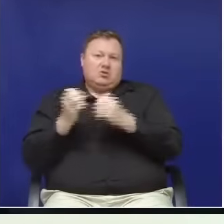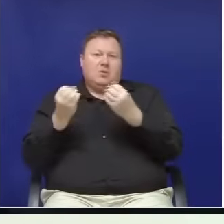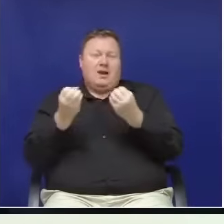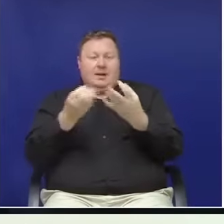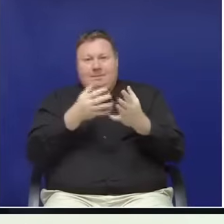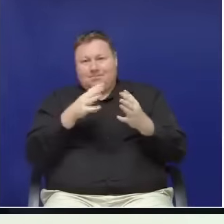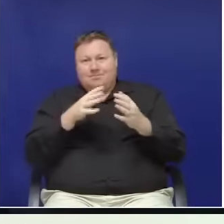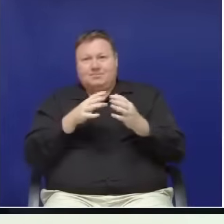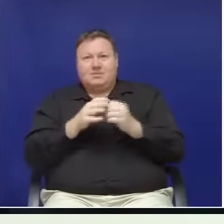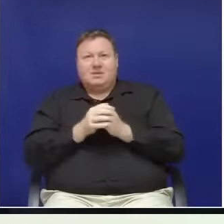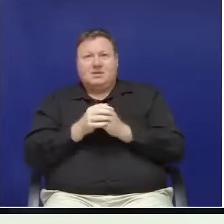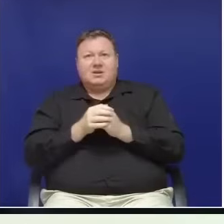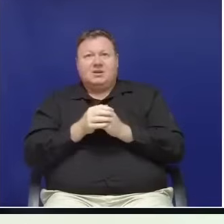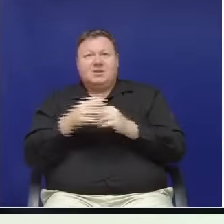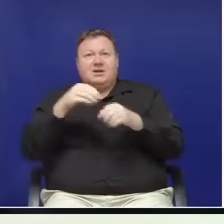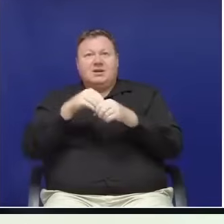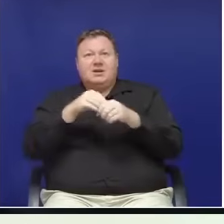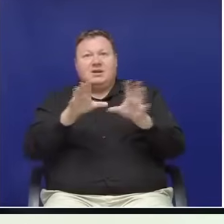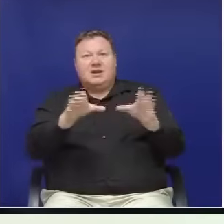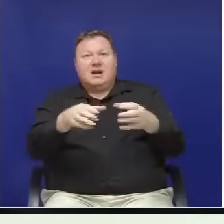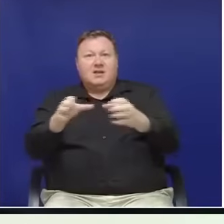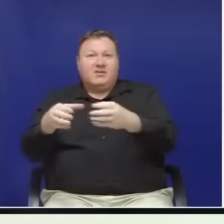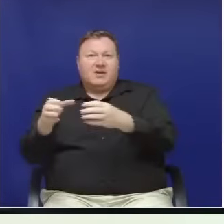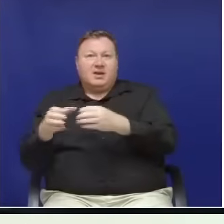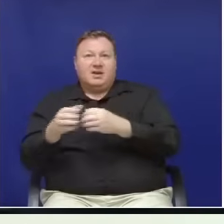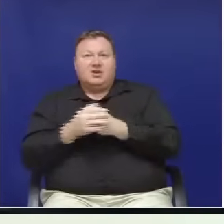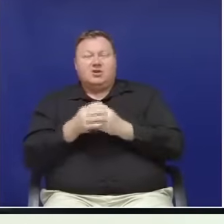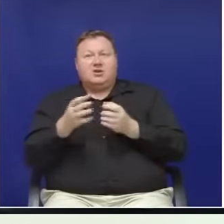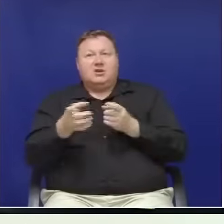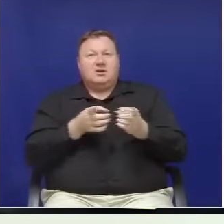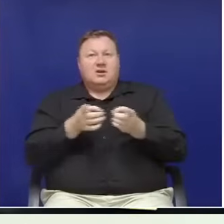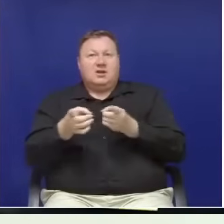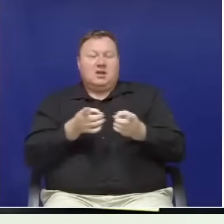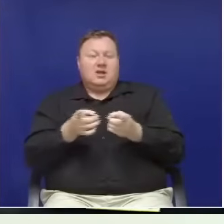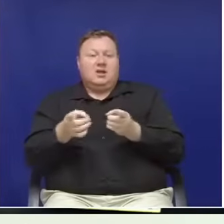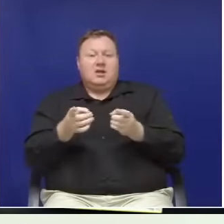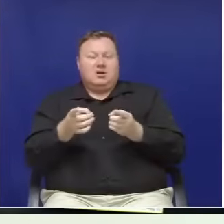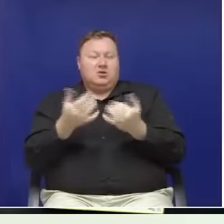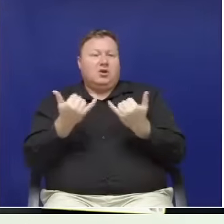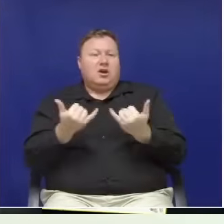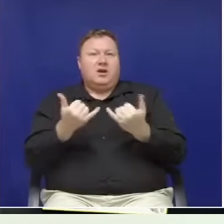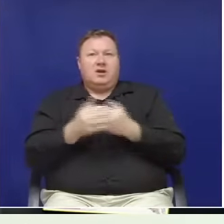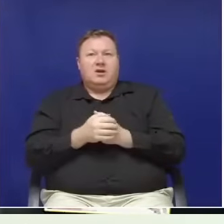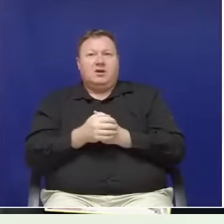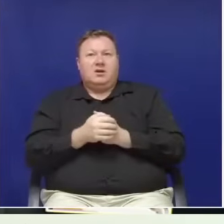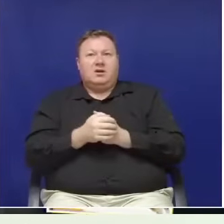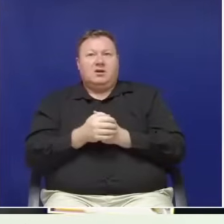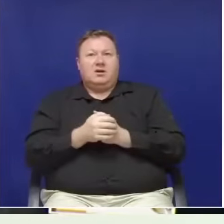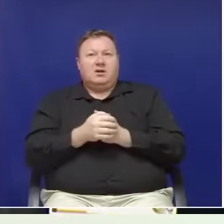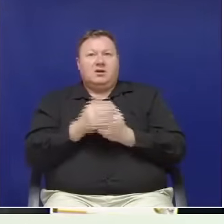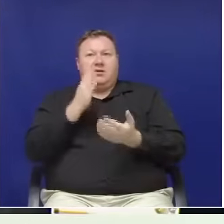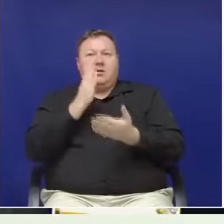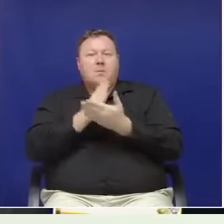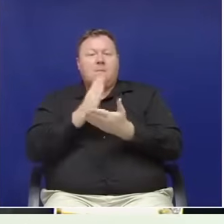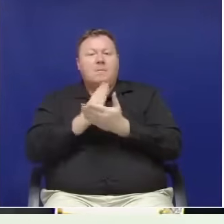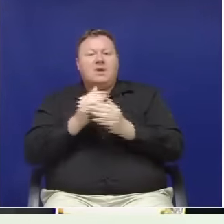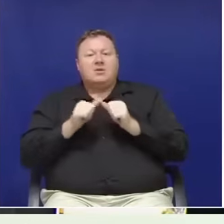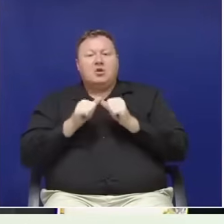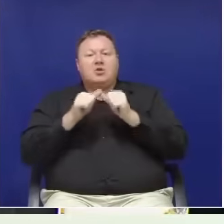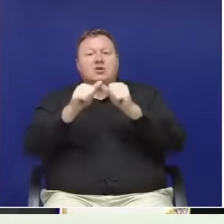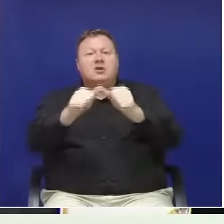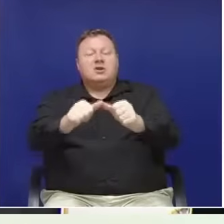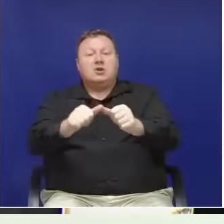undermines the classification that you dealt with today. And we must continue to